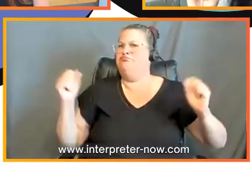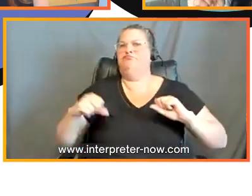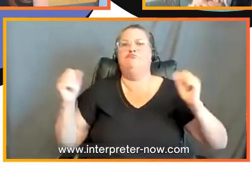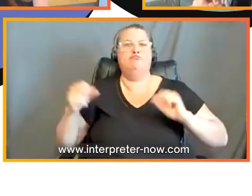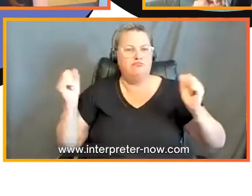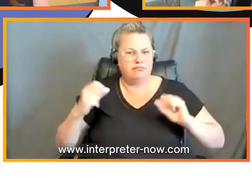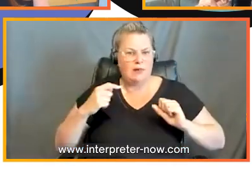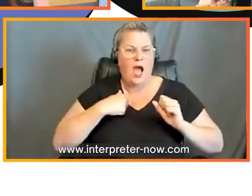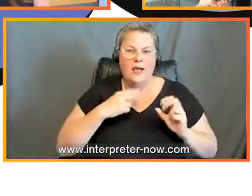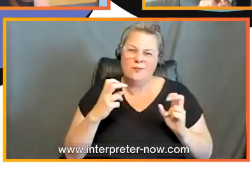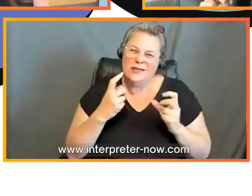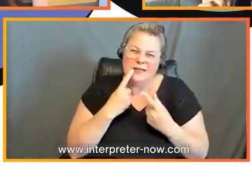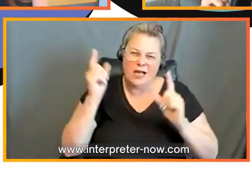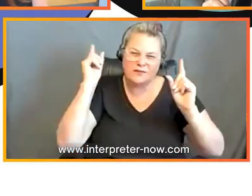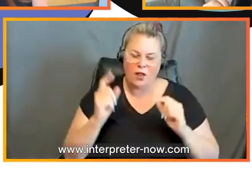successful.